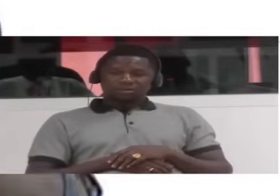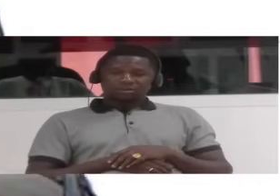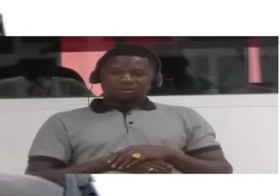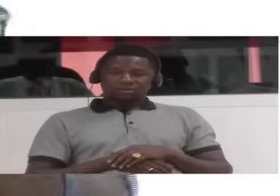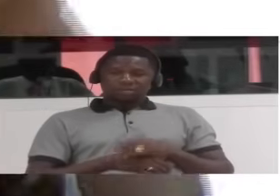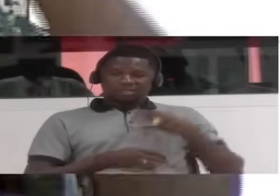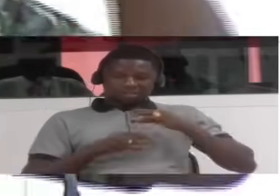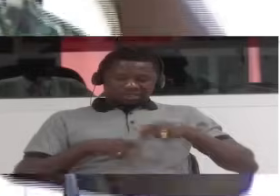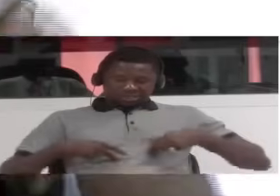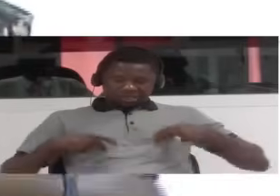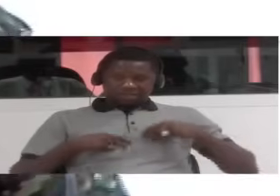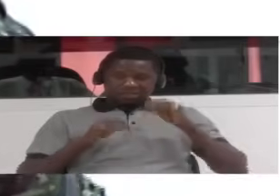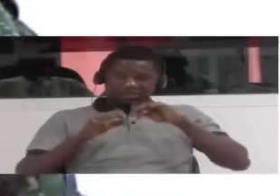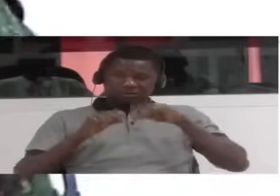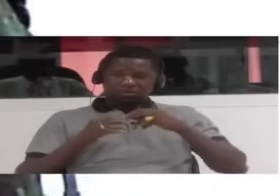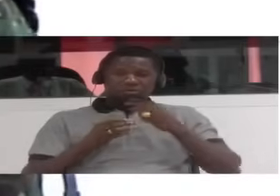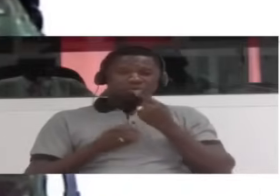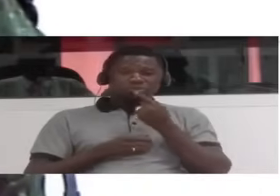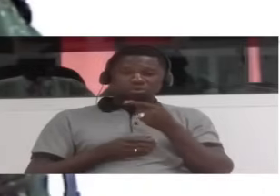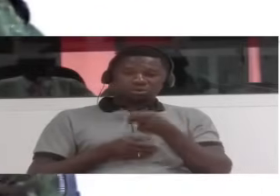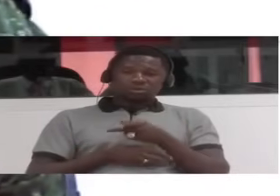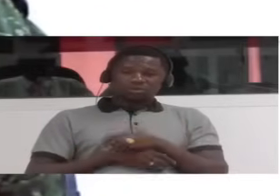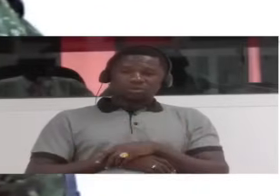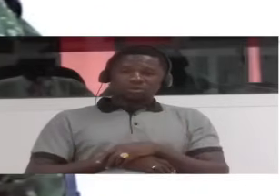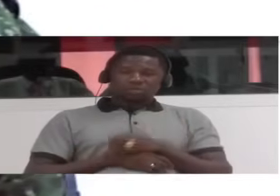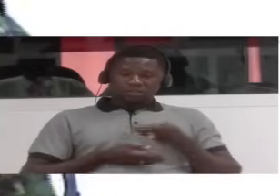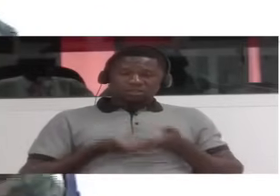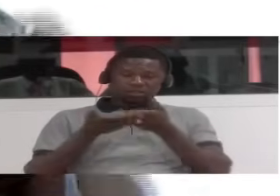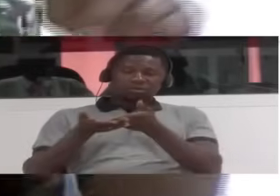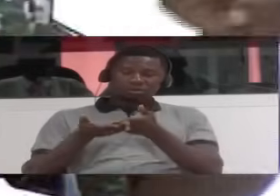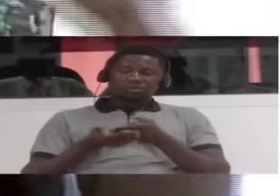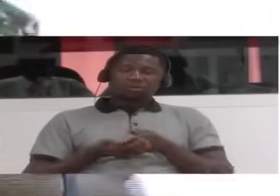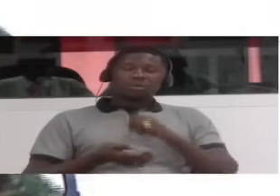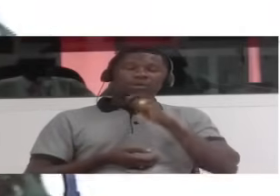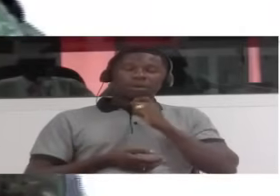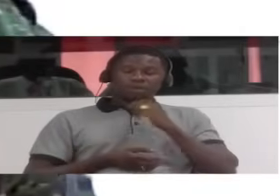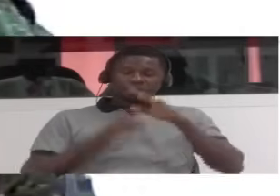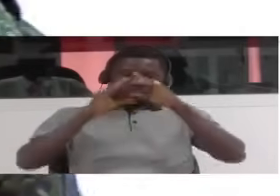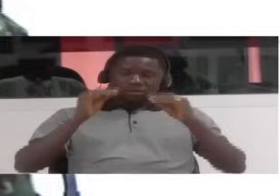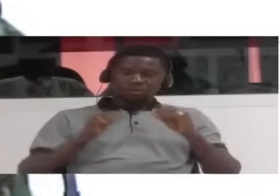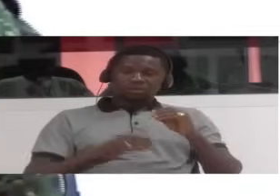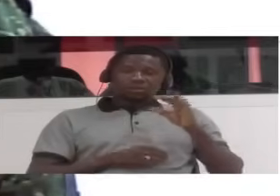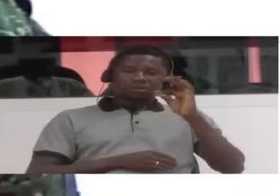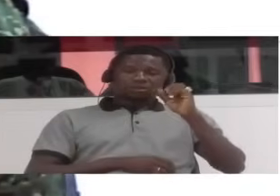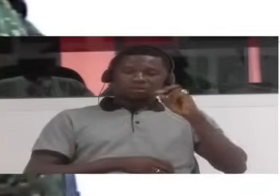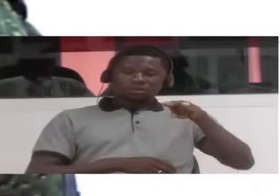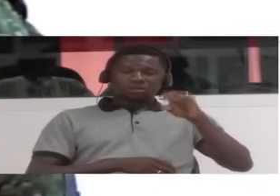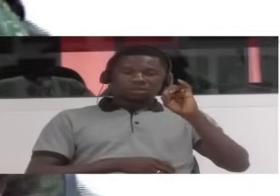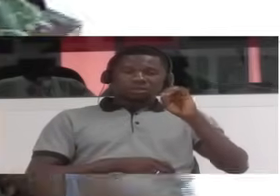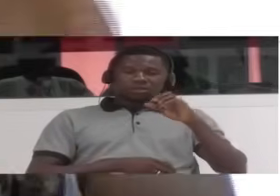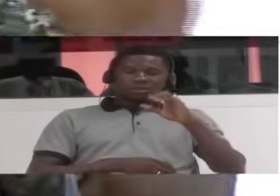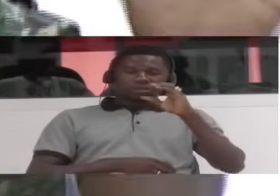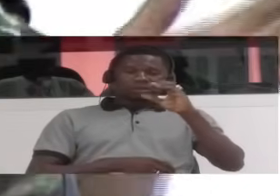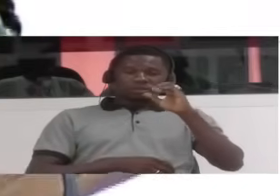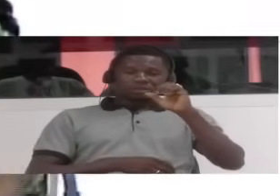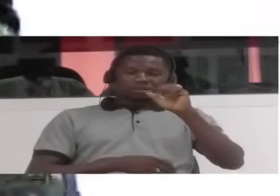blood and take them to this man's house, Tony Catoni's house. When